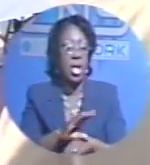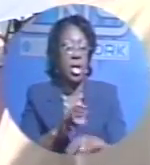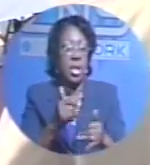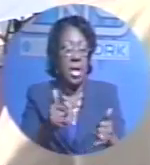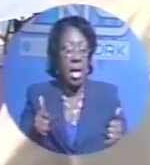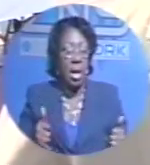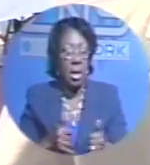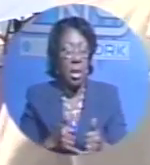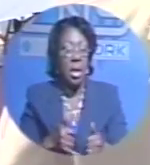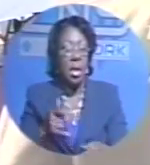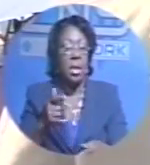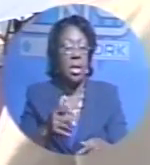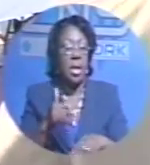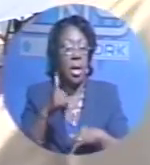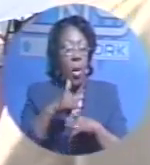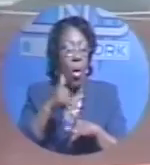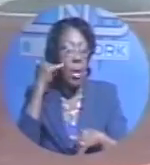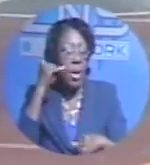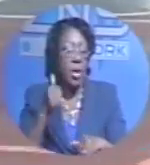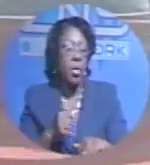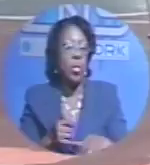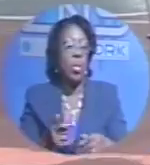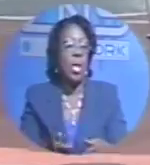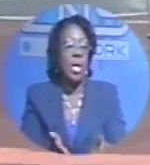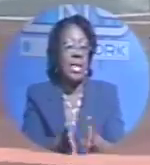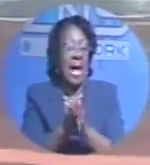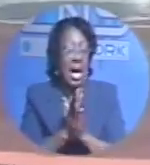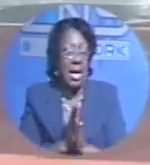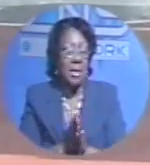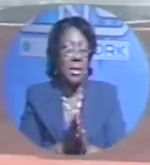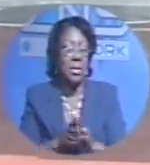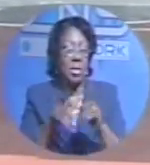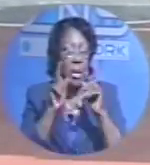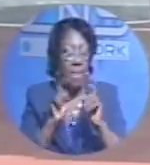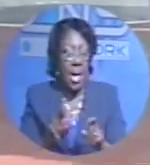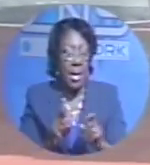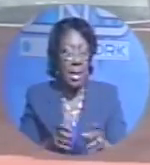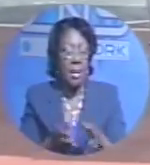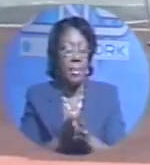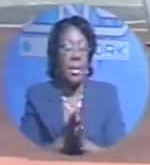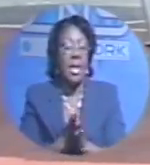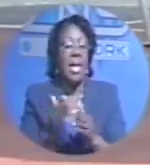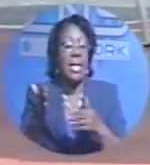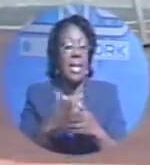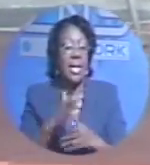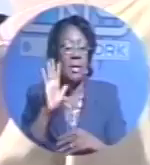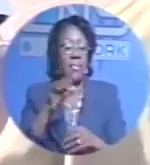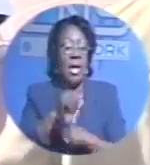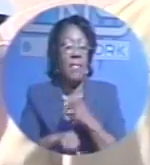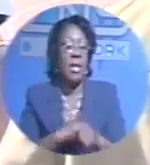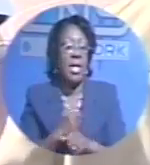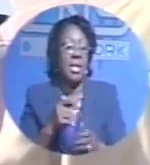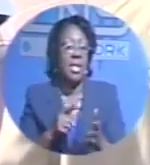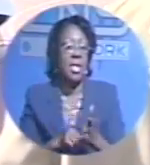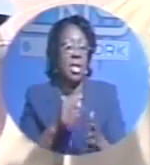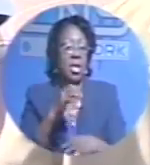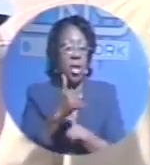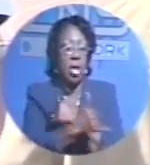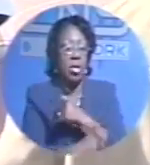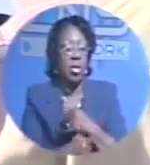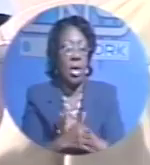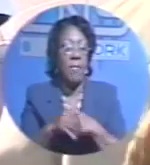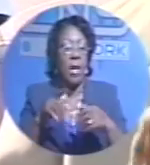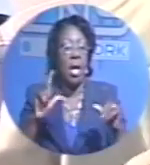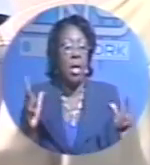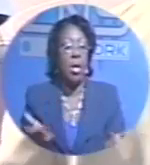The command and the demand is so high. In the next 5 years, this country is going to have a lot of young